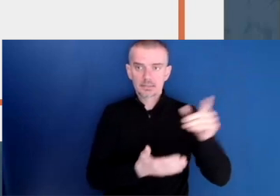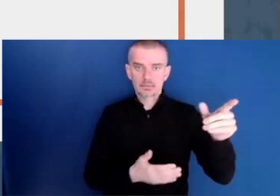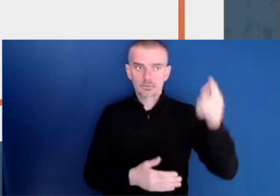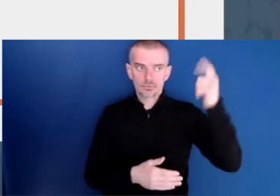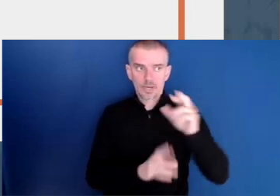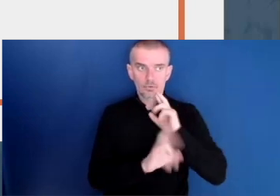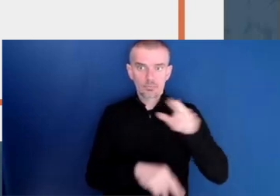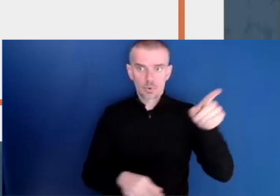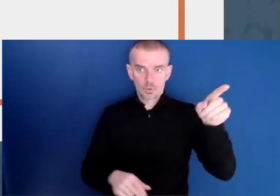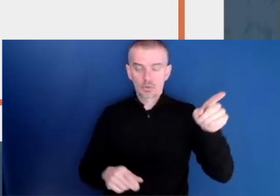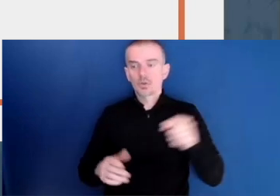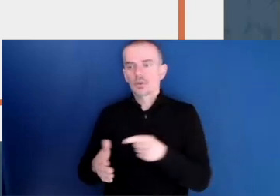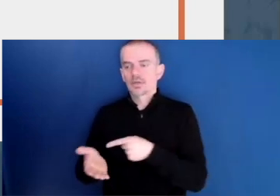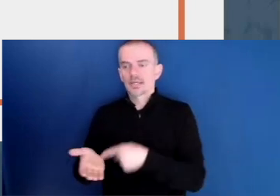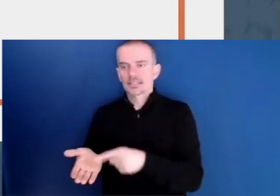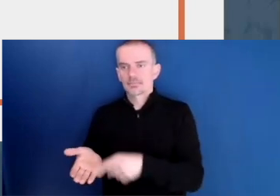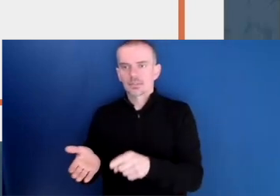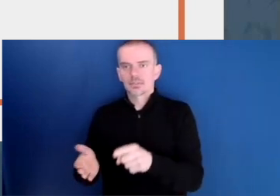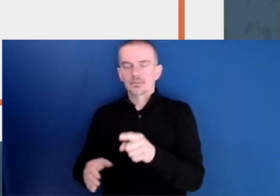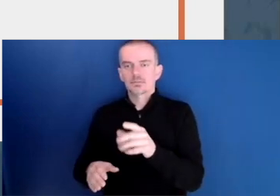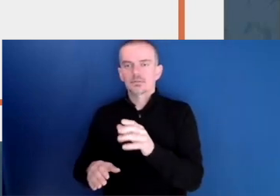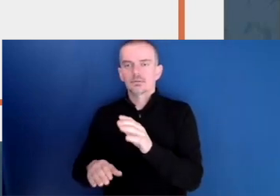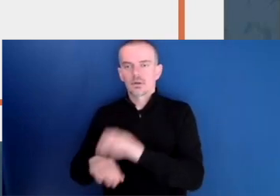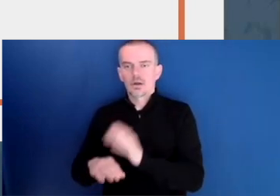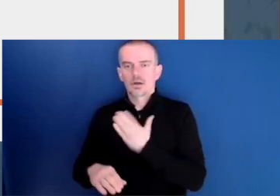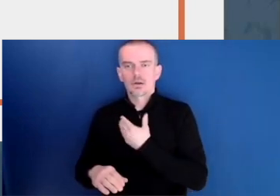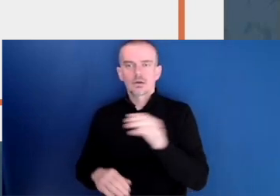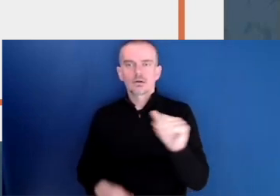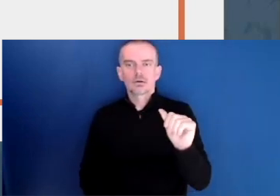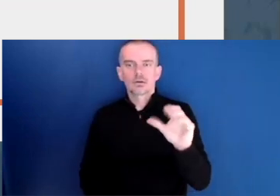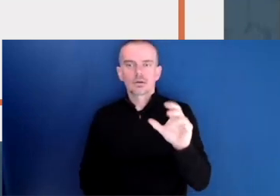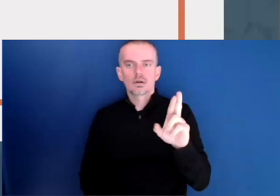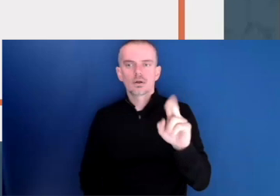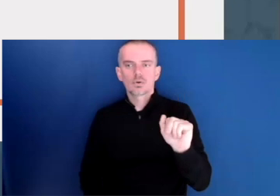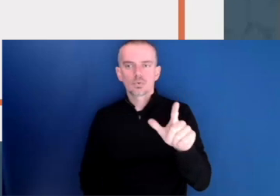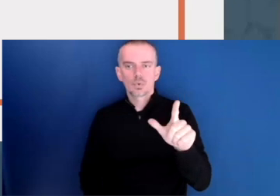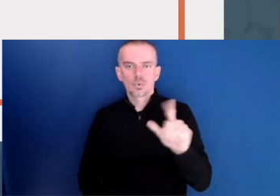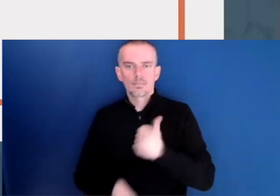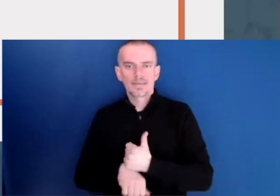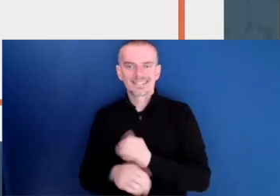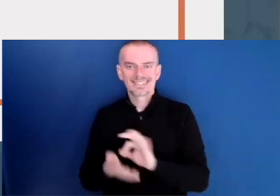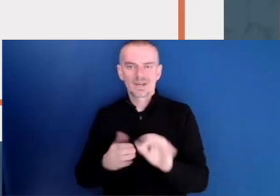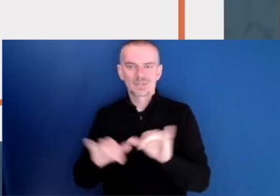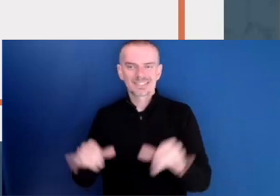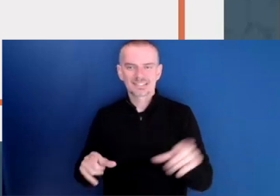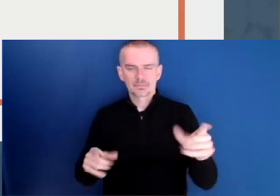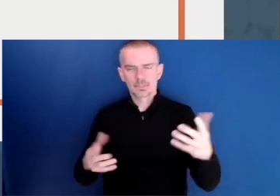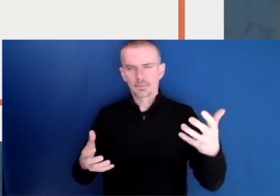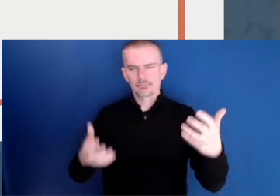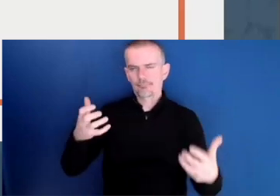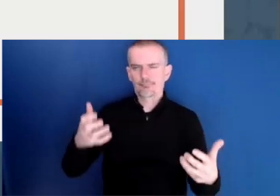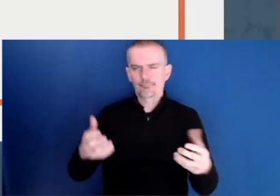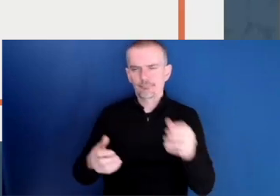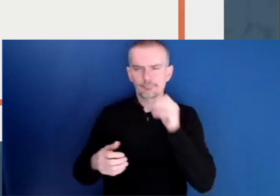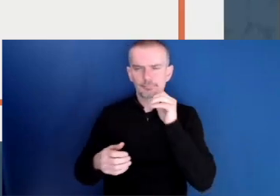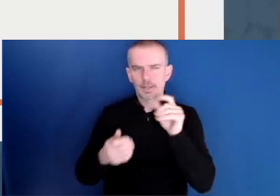report and the expenses that are listed out in our accrual-based accounting system? So maybe think on that for a second.